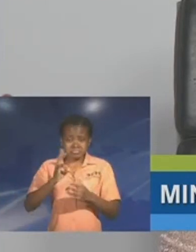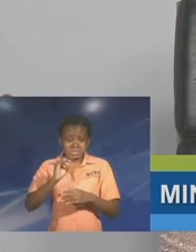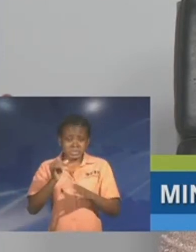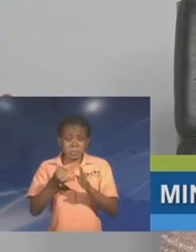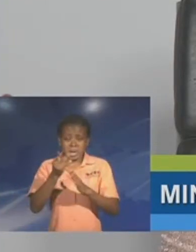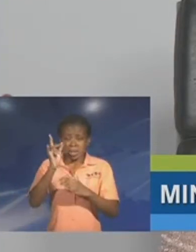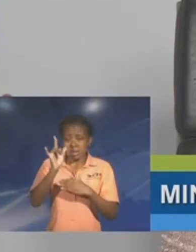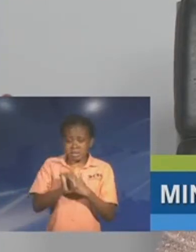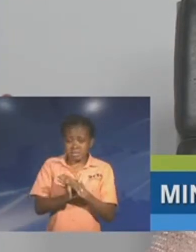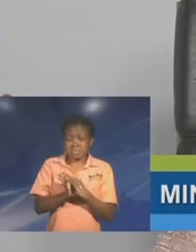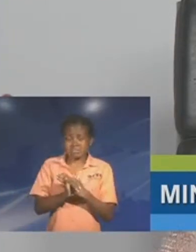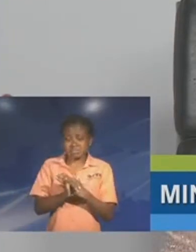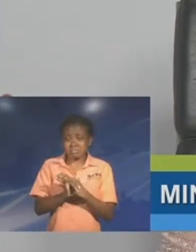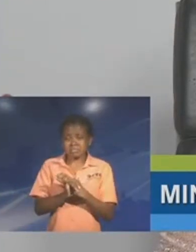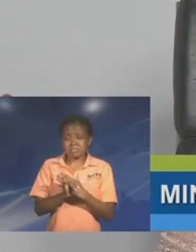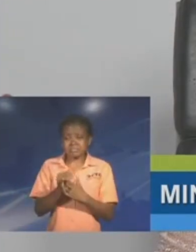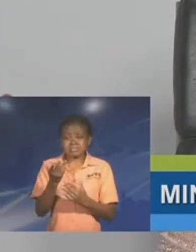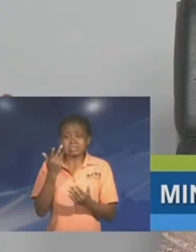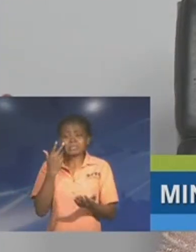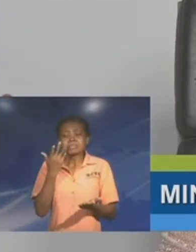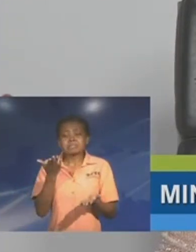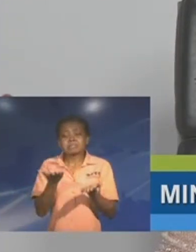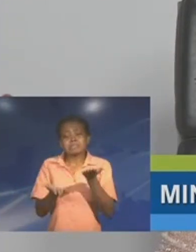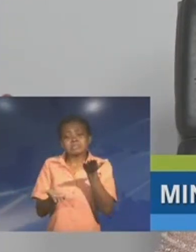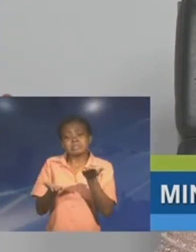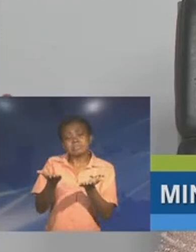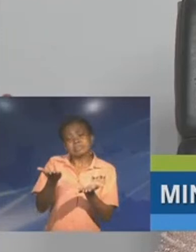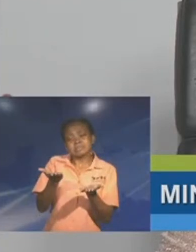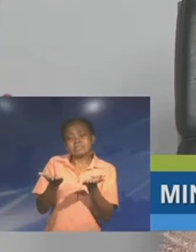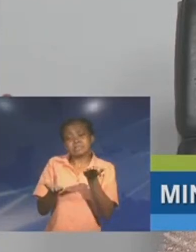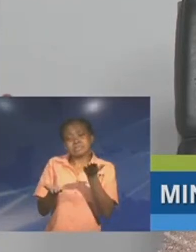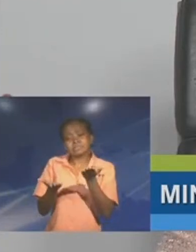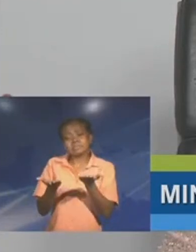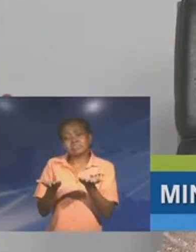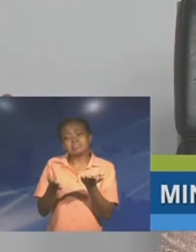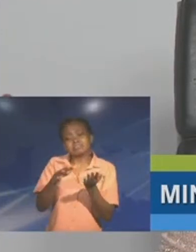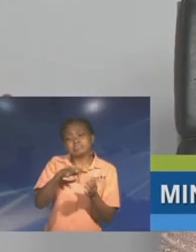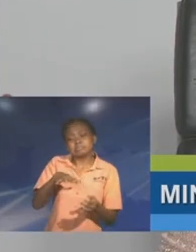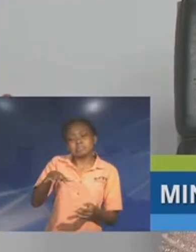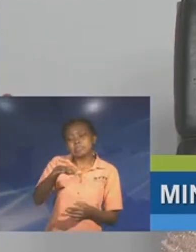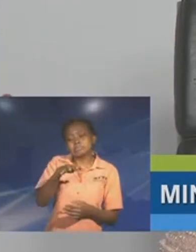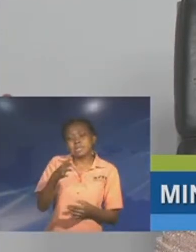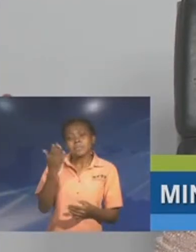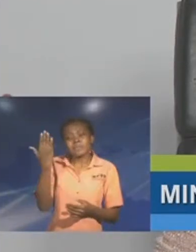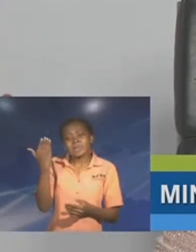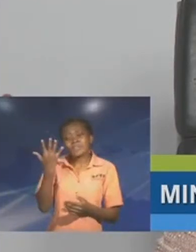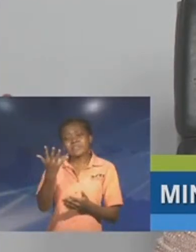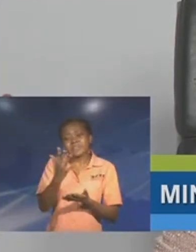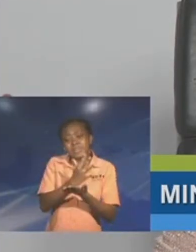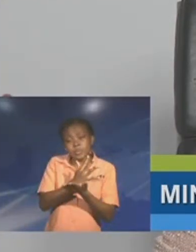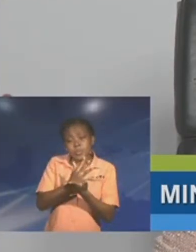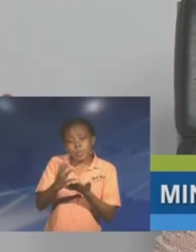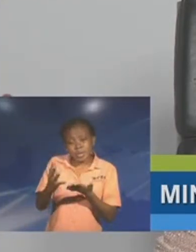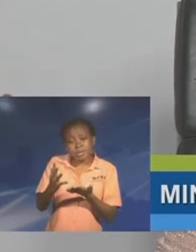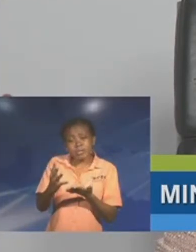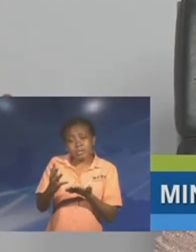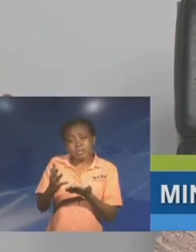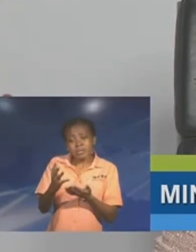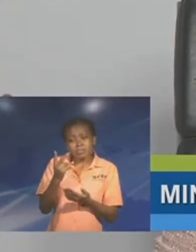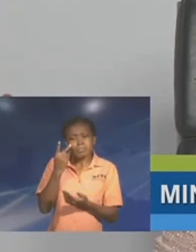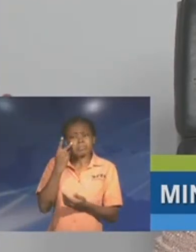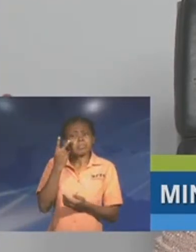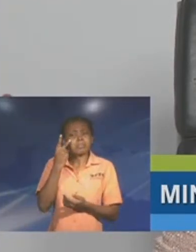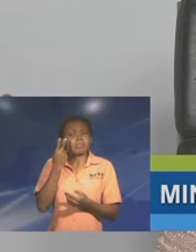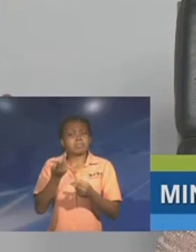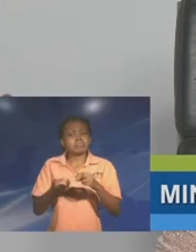been noticing a rolling average that was more or less stable. And over the past 5 weeks, we have noticed upward trends in the